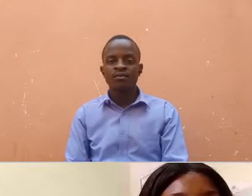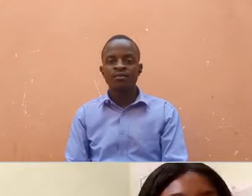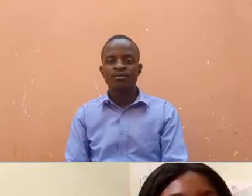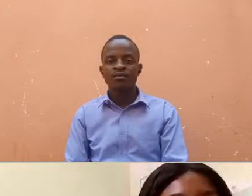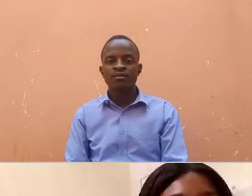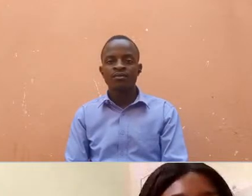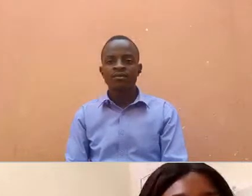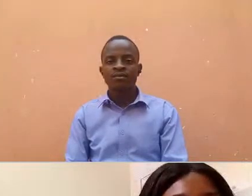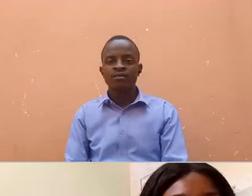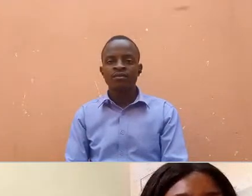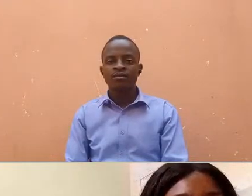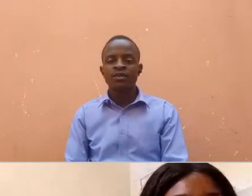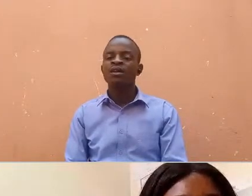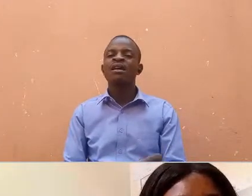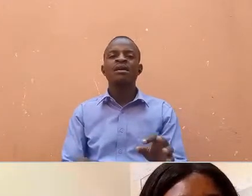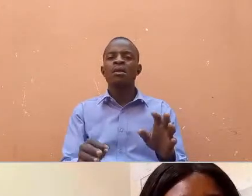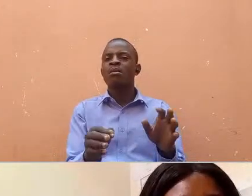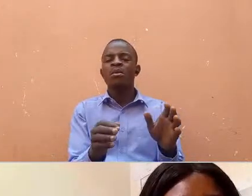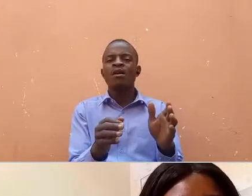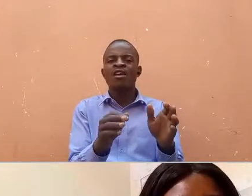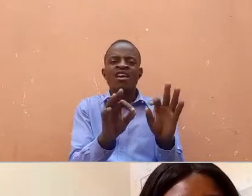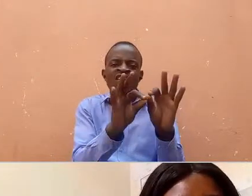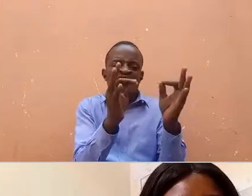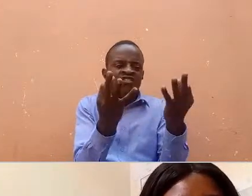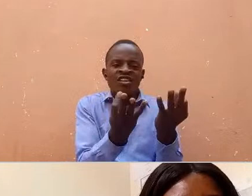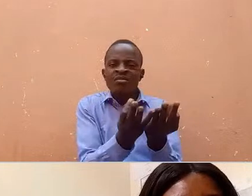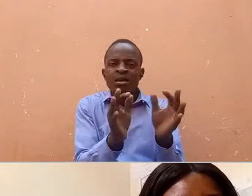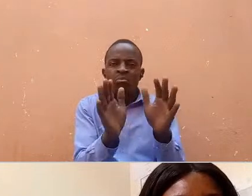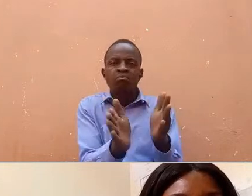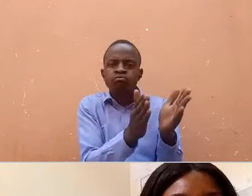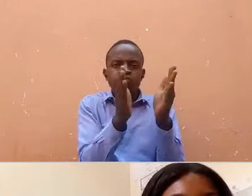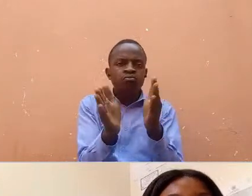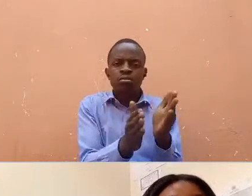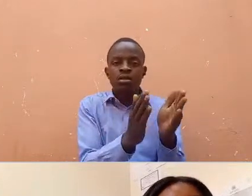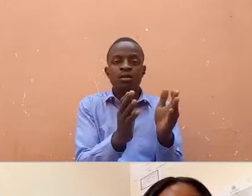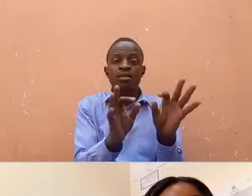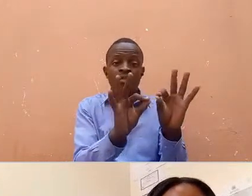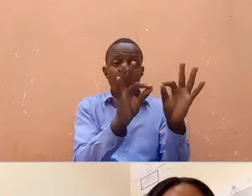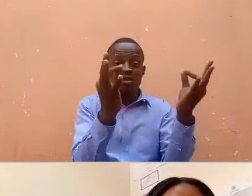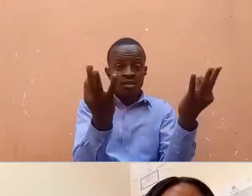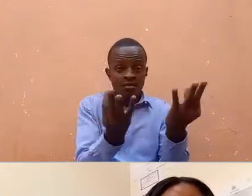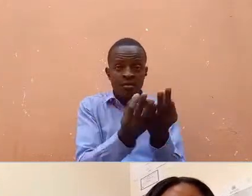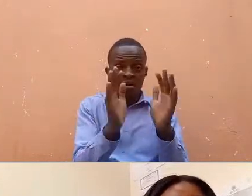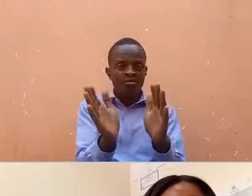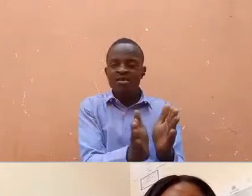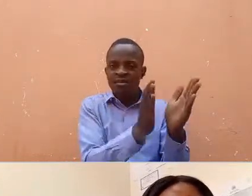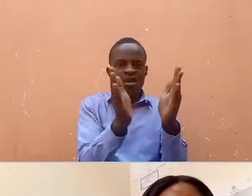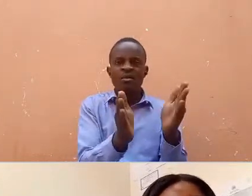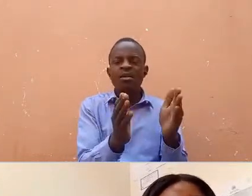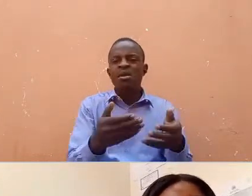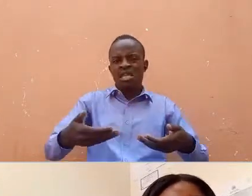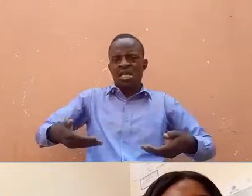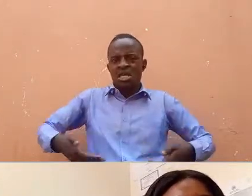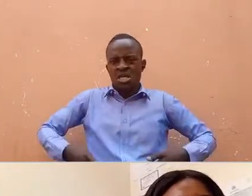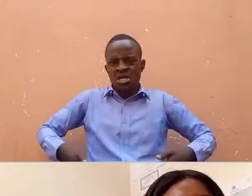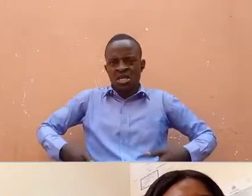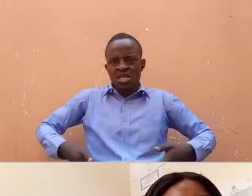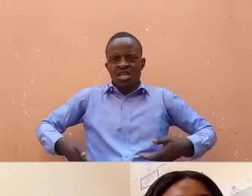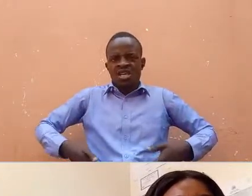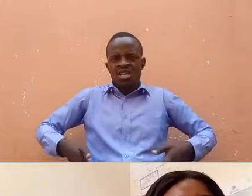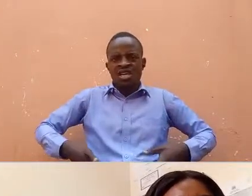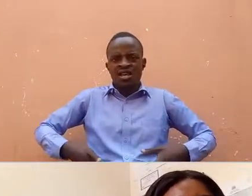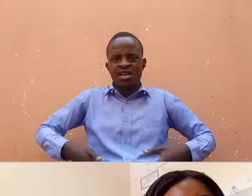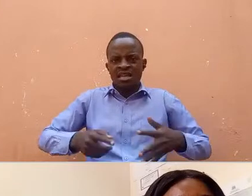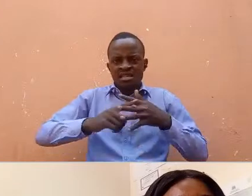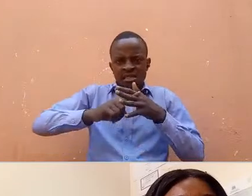a tender age? What are some of the side effects if one starts family planning at a tender age? What